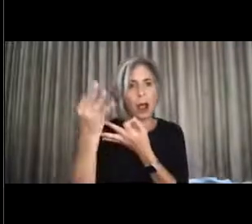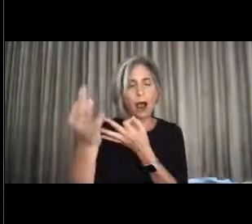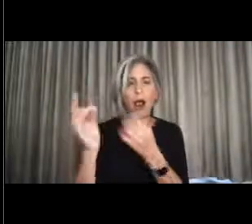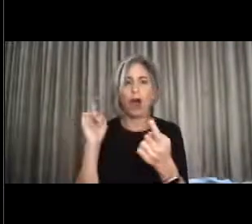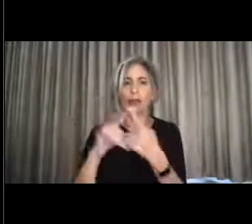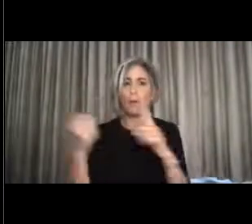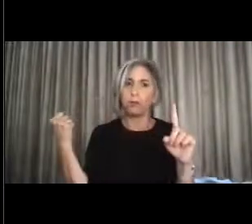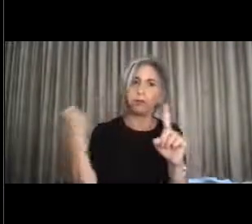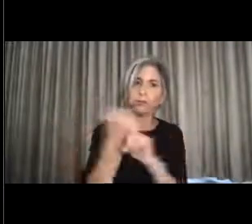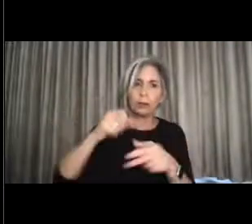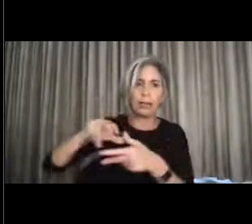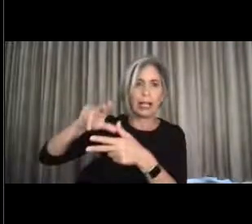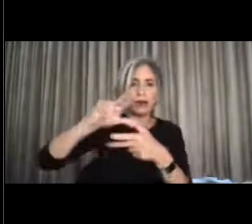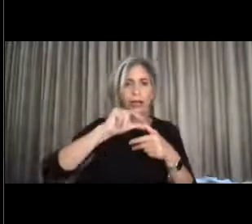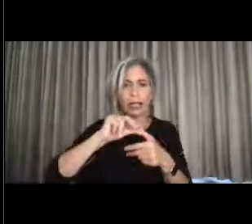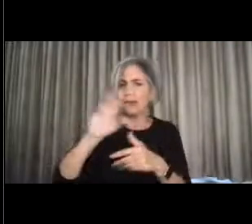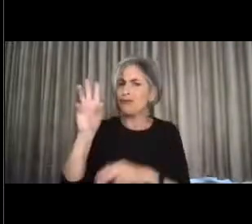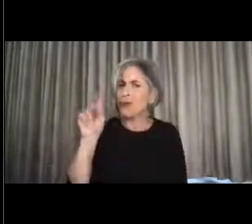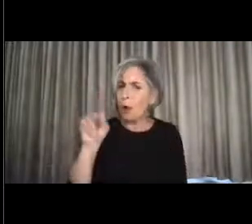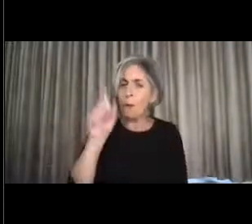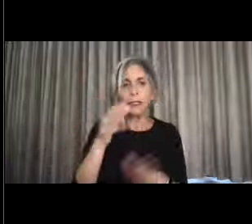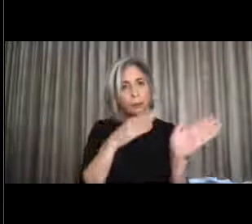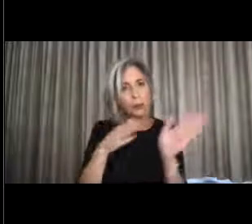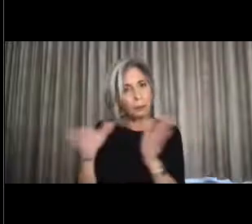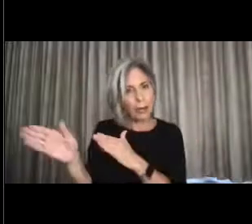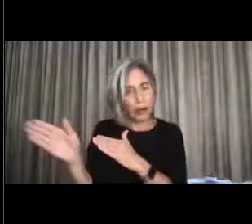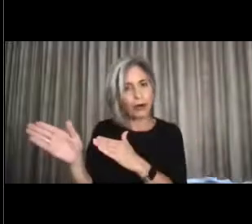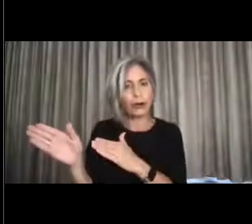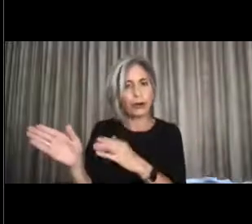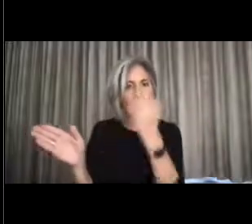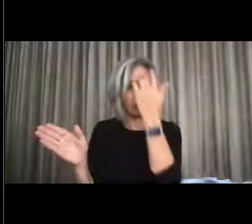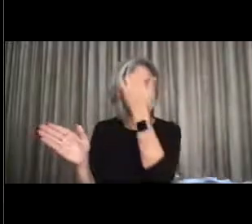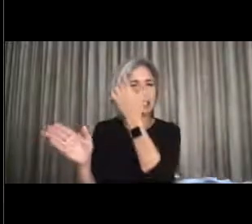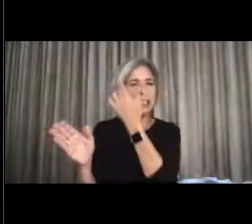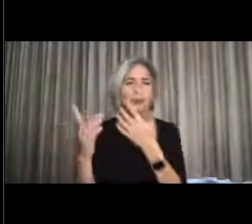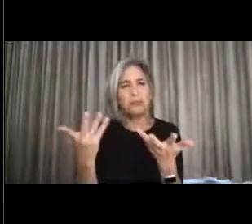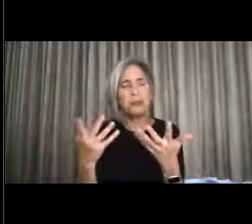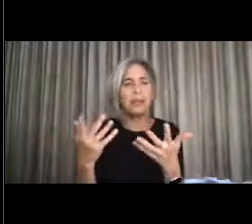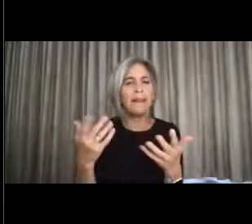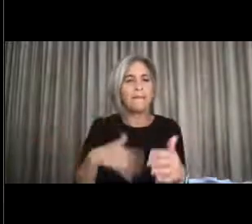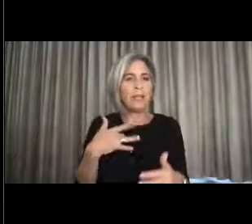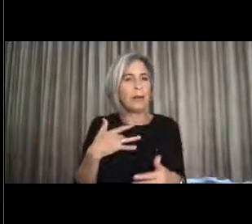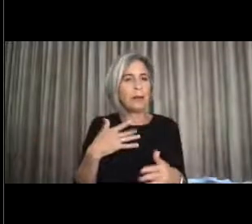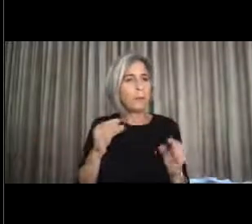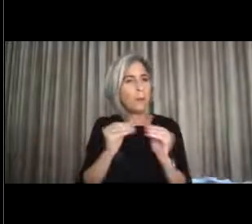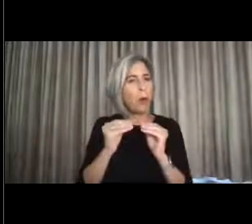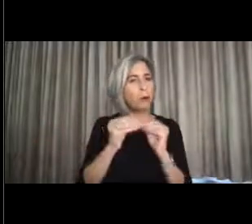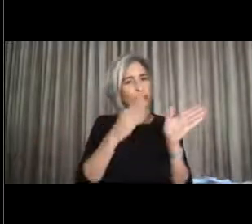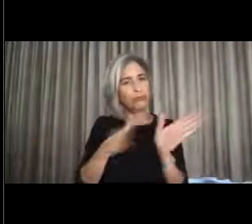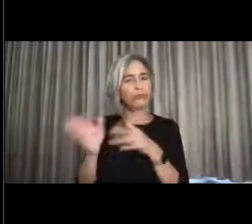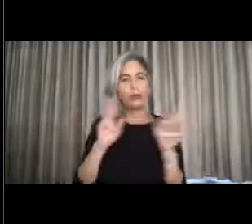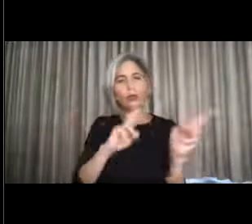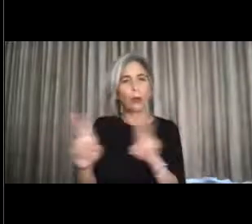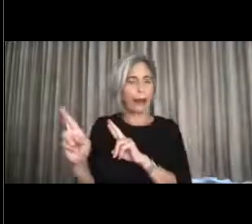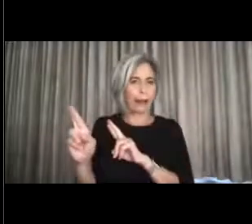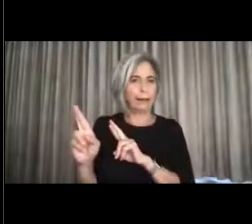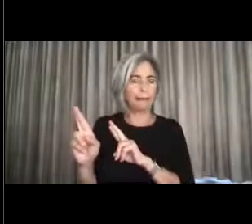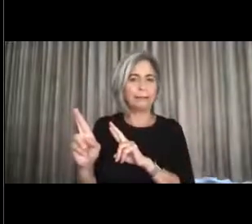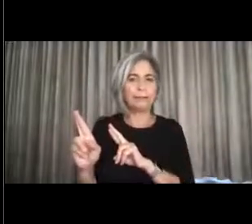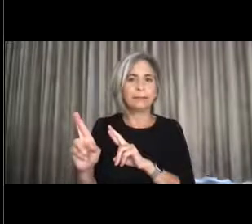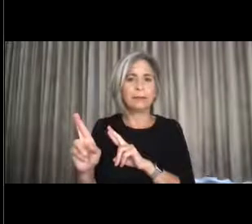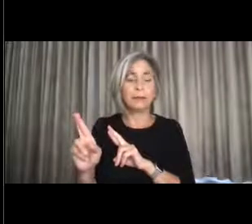with the mindset when there's no storm in place, we just have a better mindset to prepare for a said storm. I can let you know on